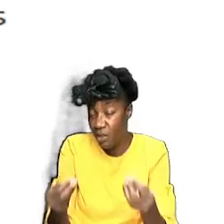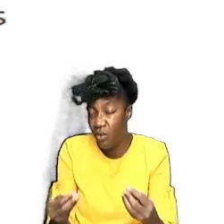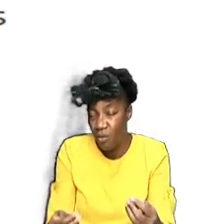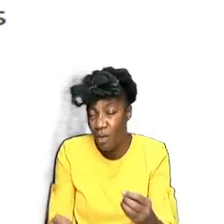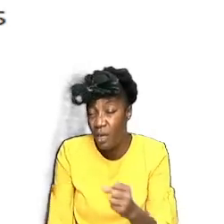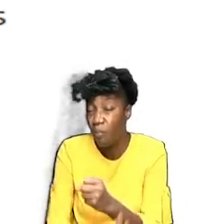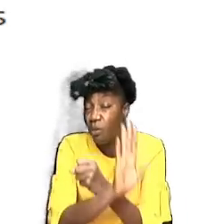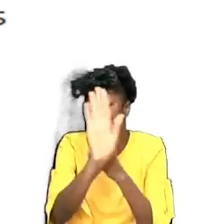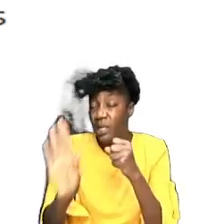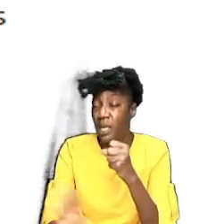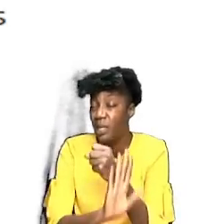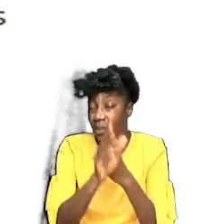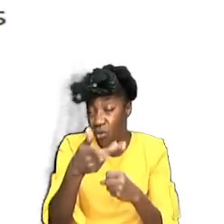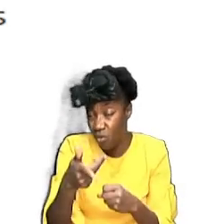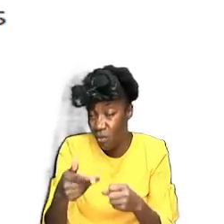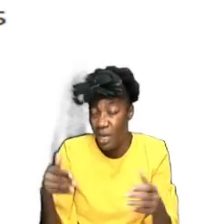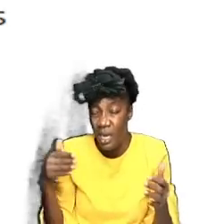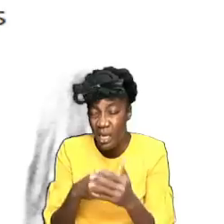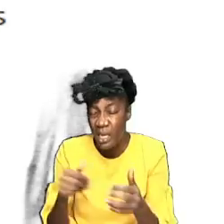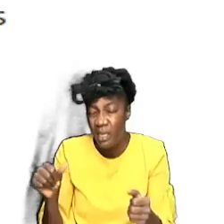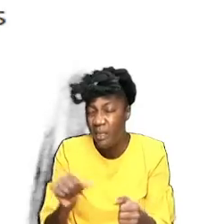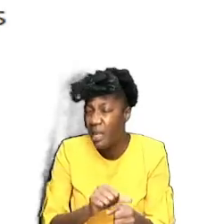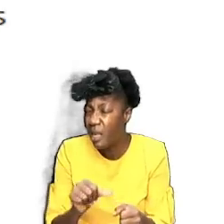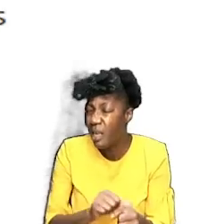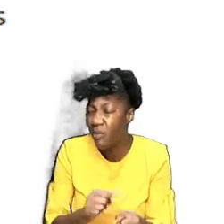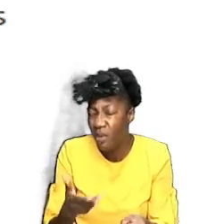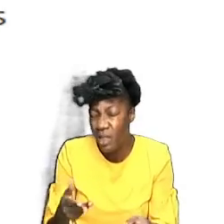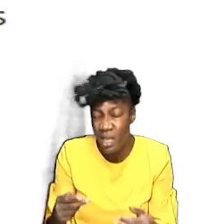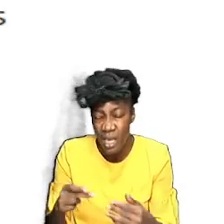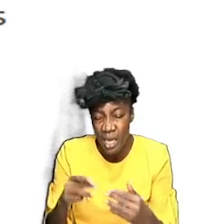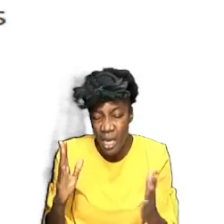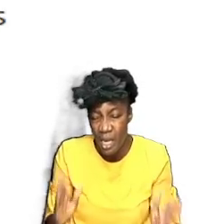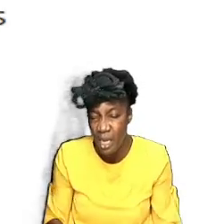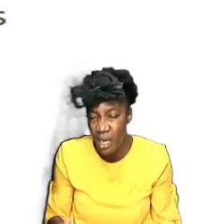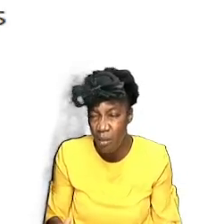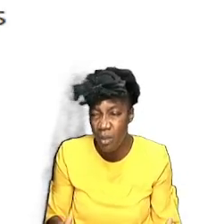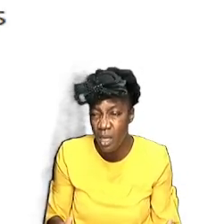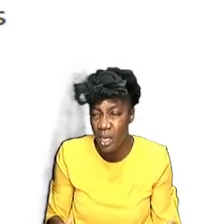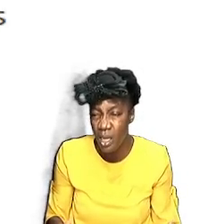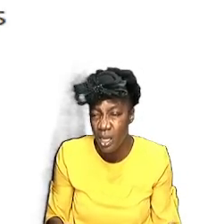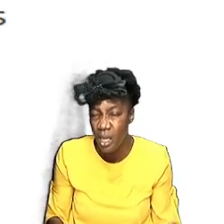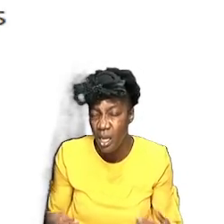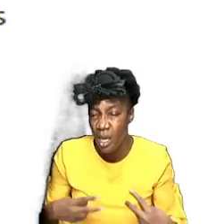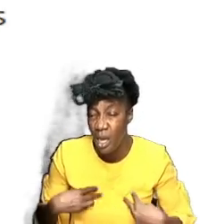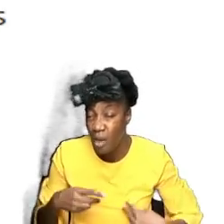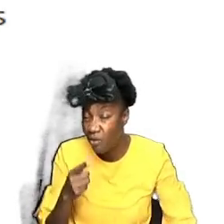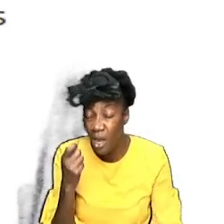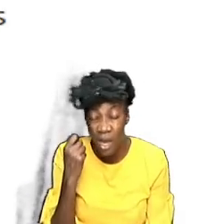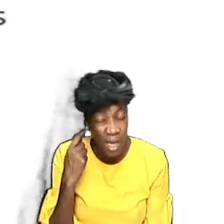you against everything that the enemy, every guilt that the enemy has. You understand that